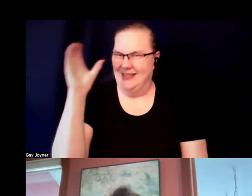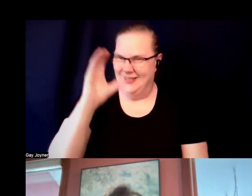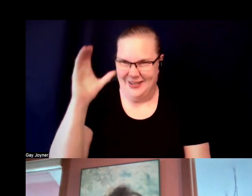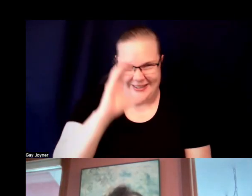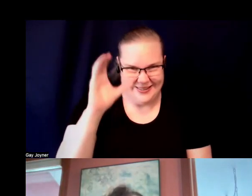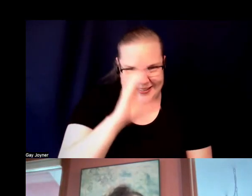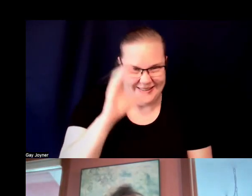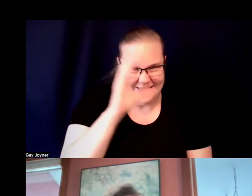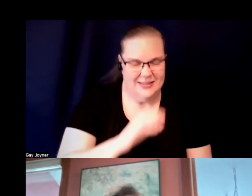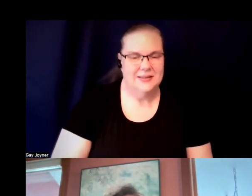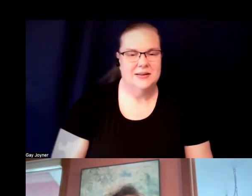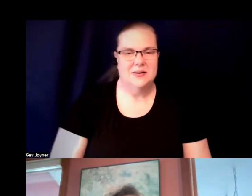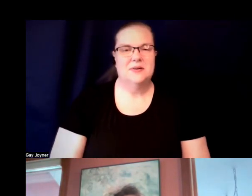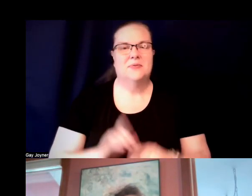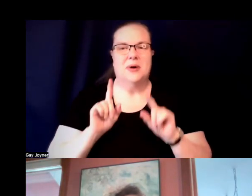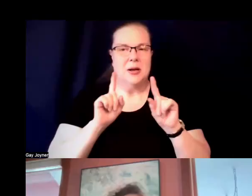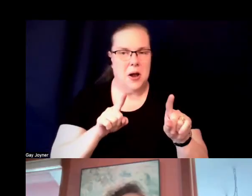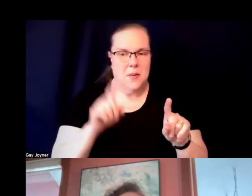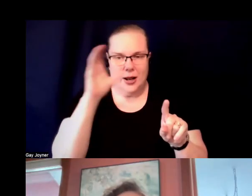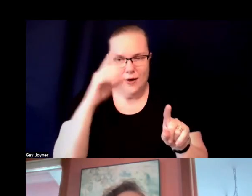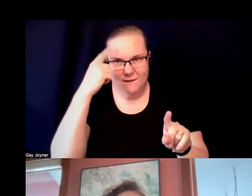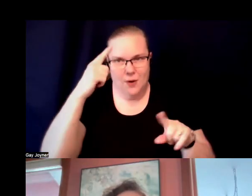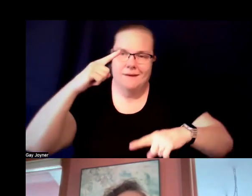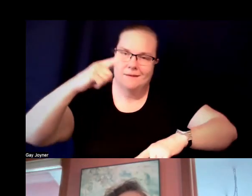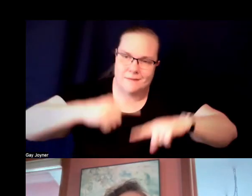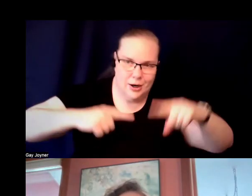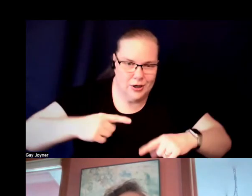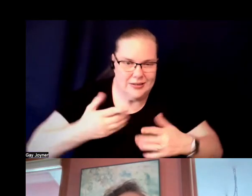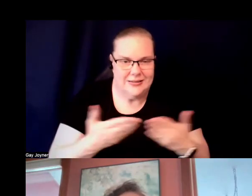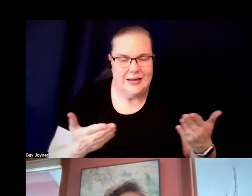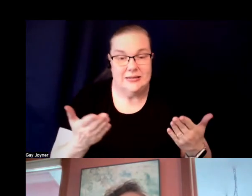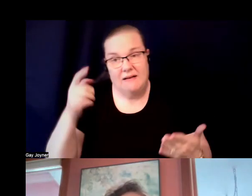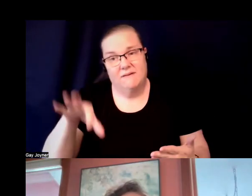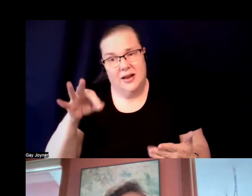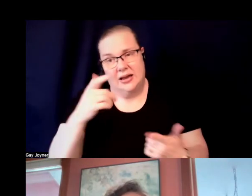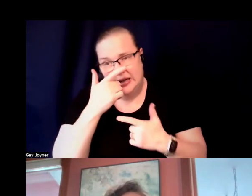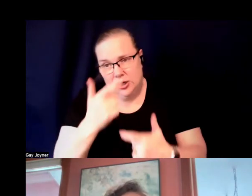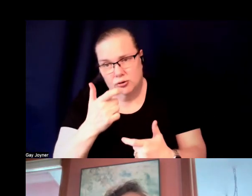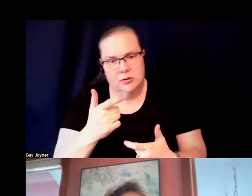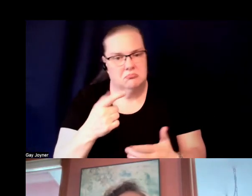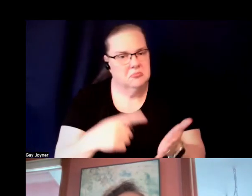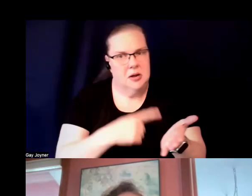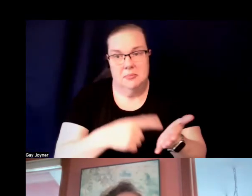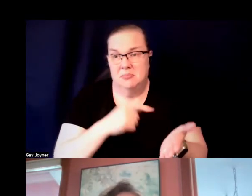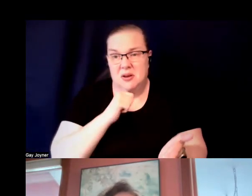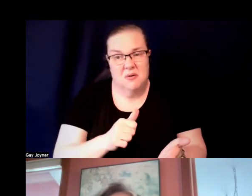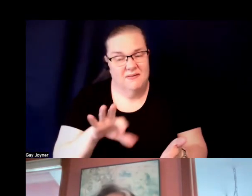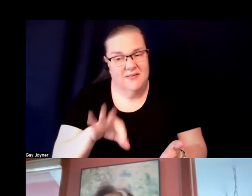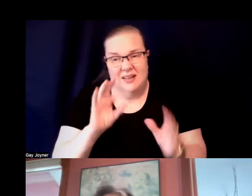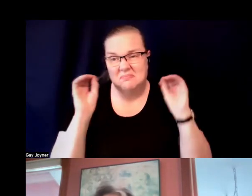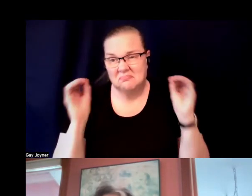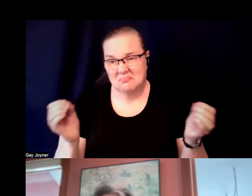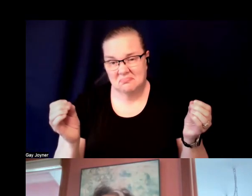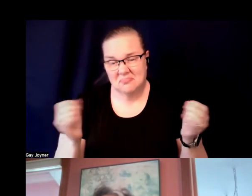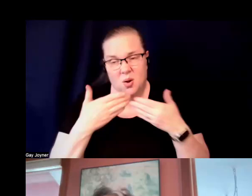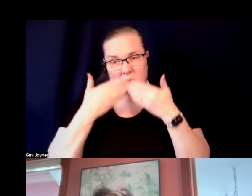drives, and I will look for various things that I might find interesting. And sometimes I don't find anything. Mm, Sometimes there's nothing that's